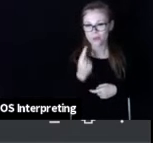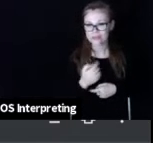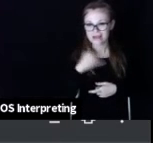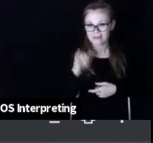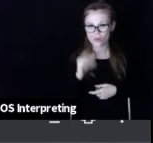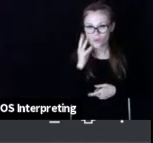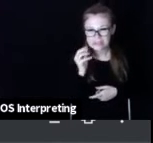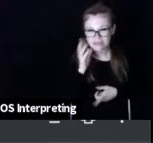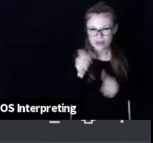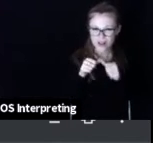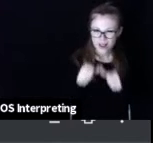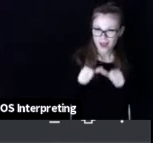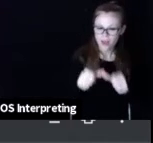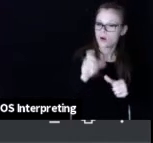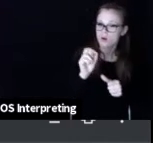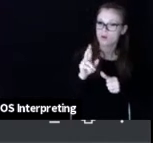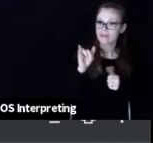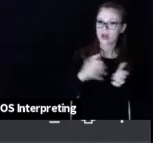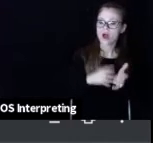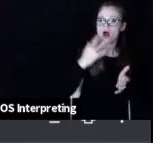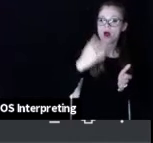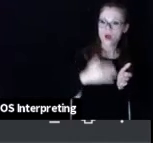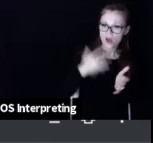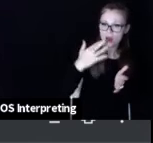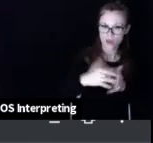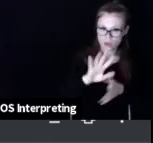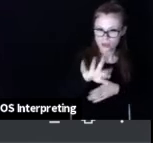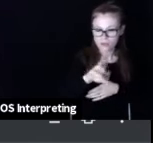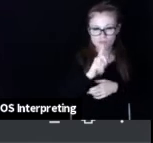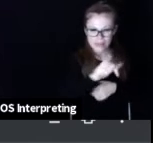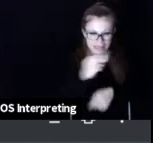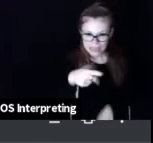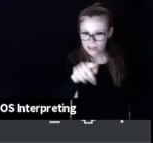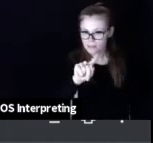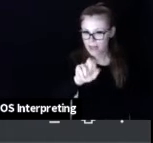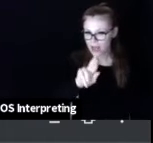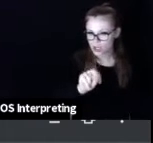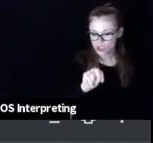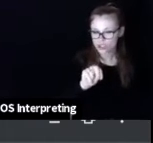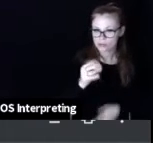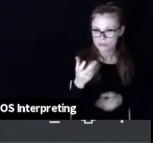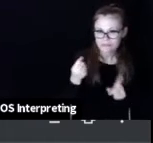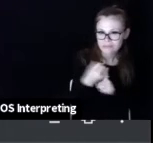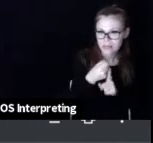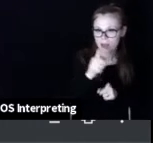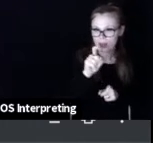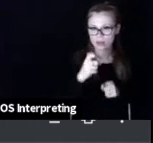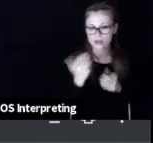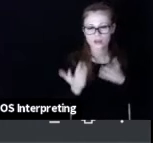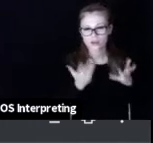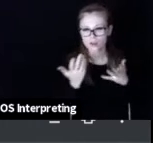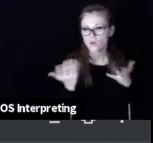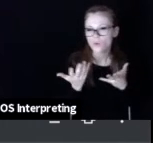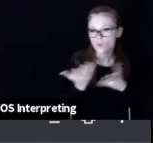your symptoms come and go? And if so, is there any pattern to the coming and the going? What makes your